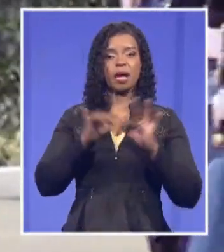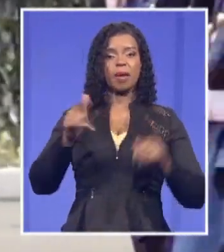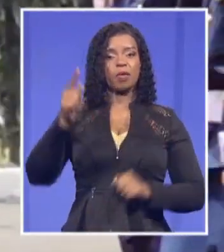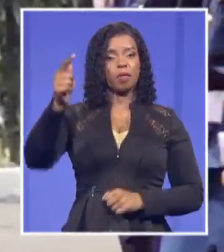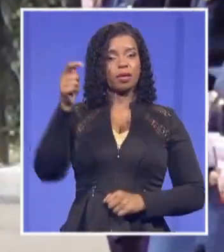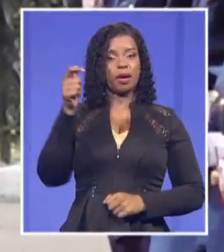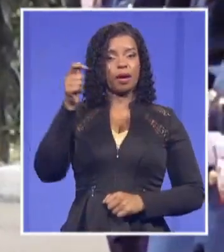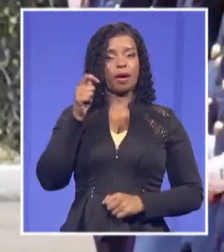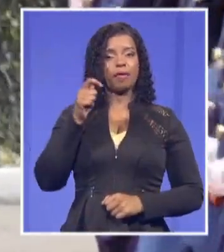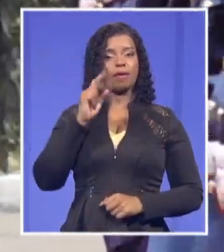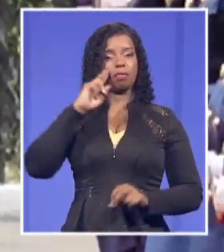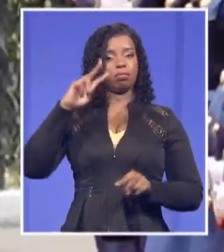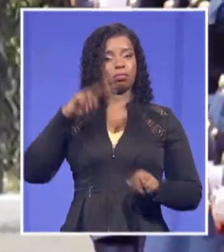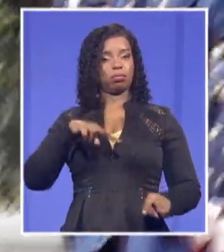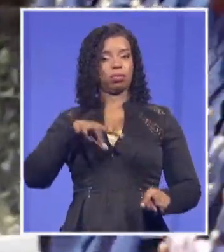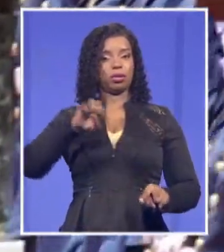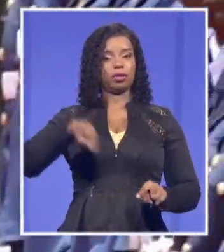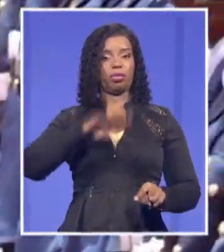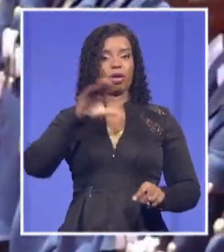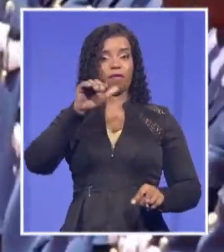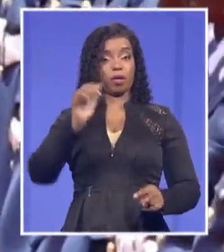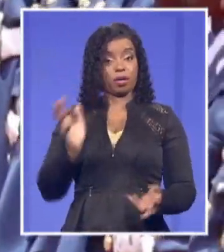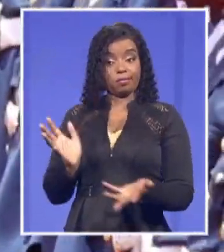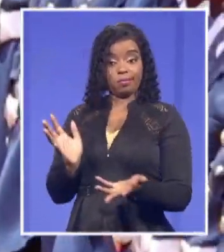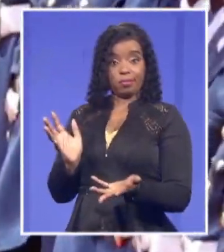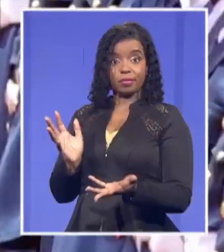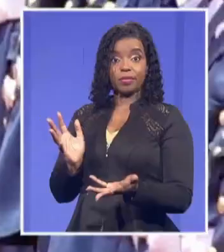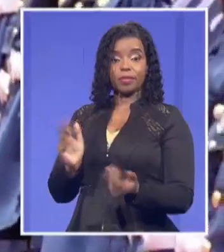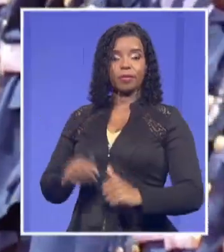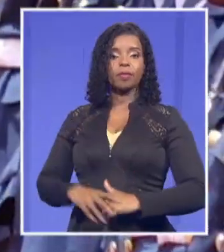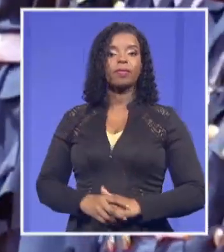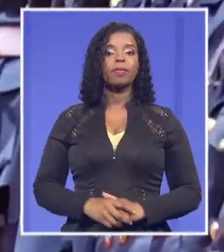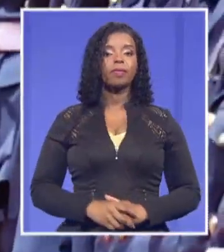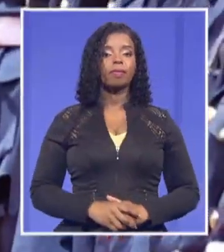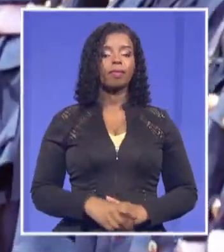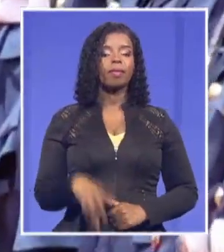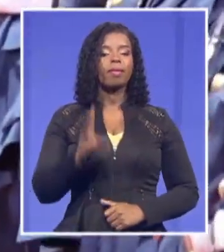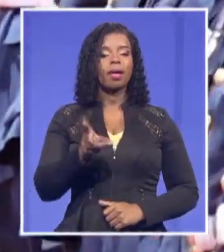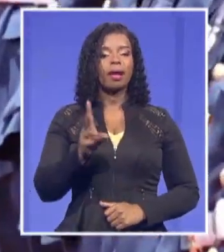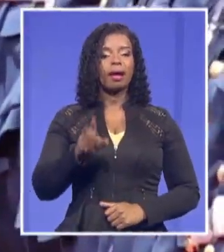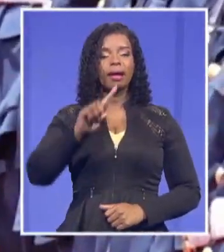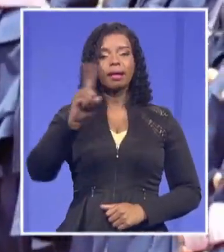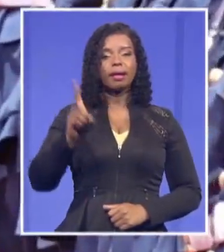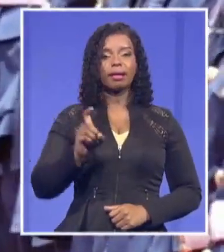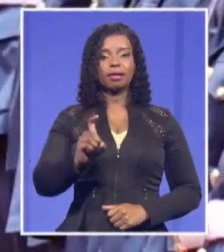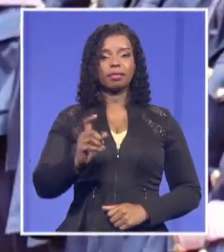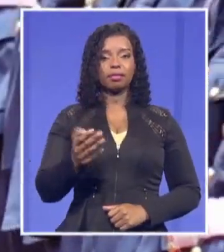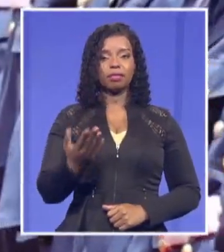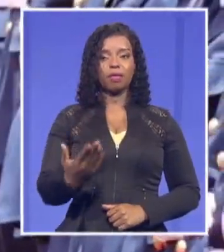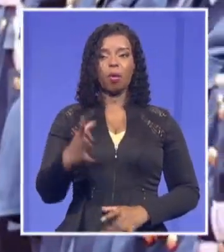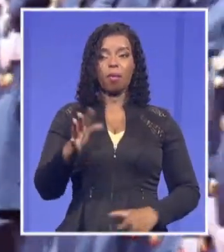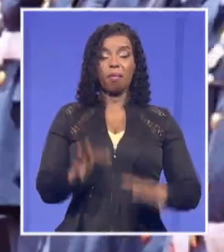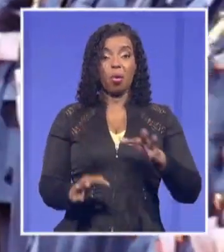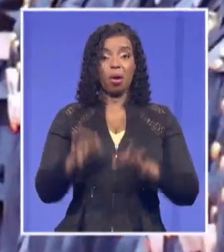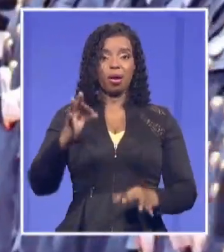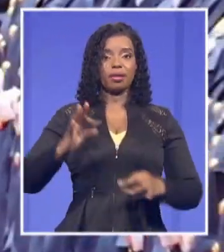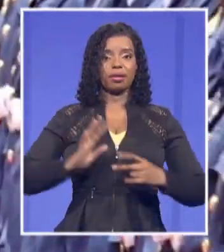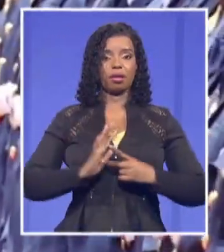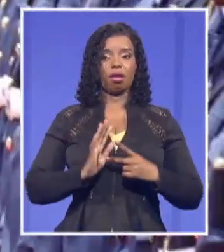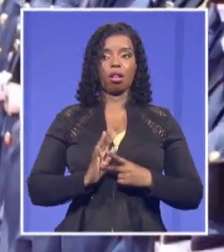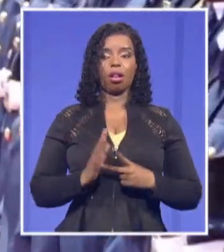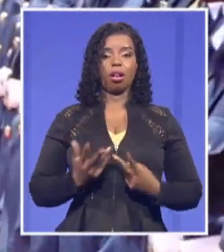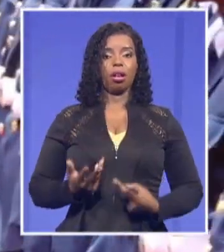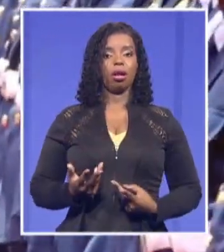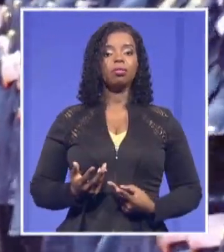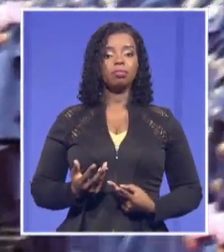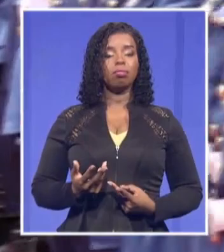And two, it is a question of strengthening the relations, political and trade. Political, because